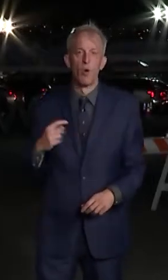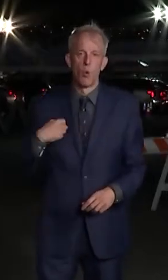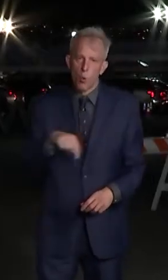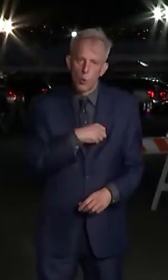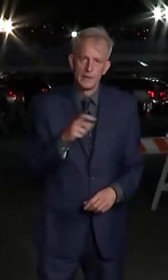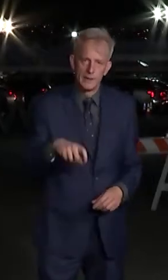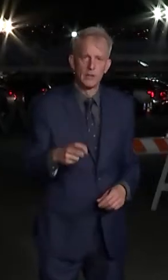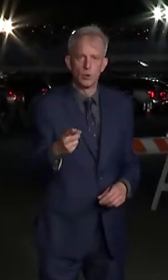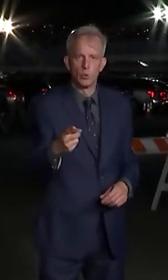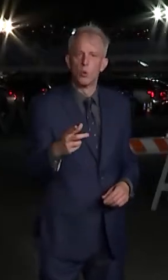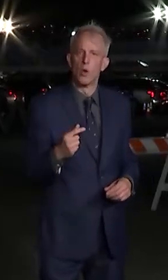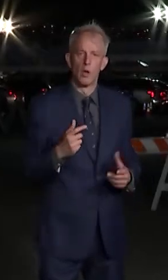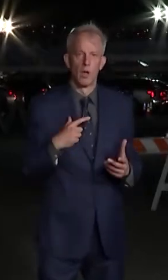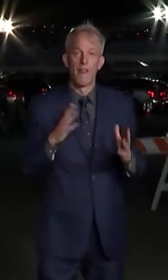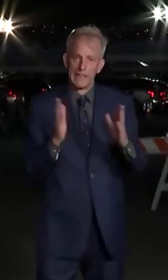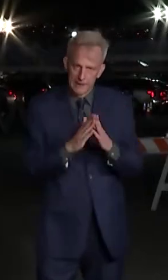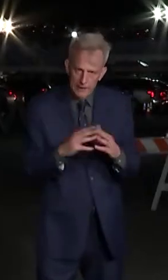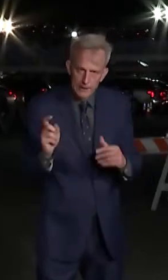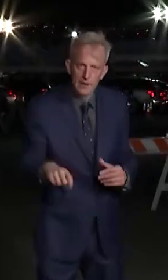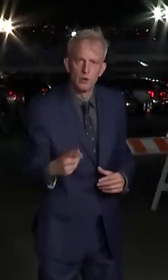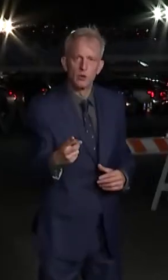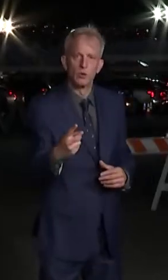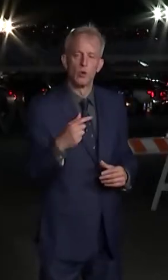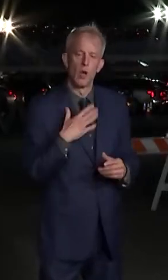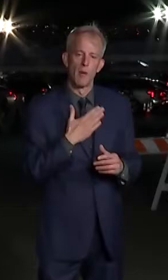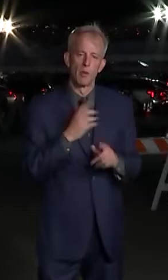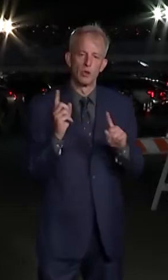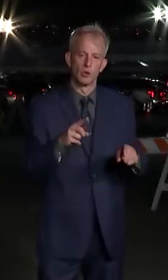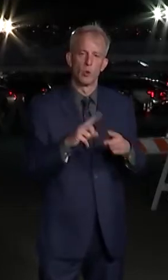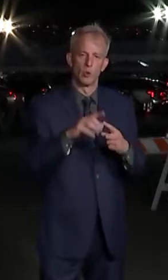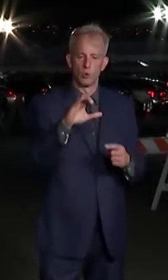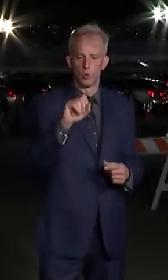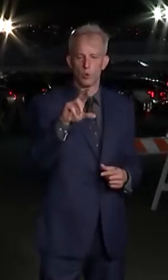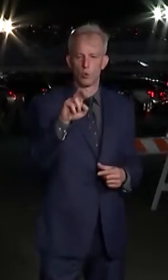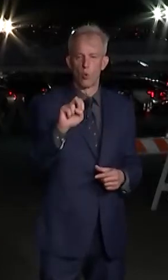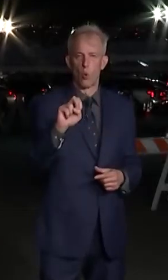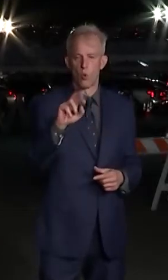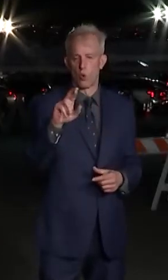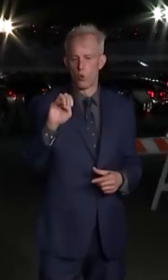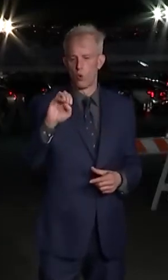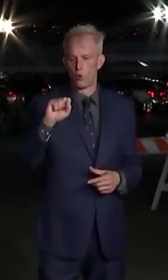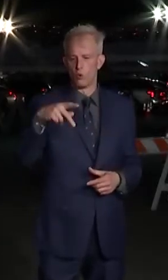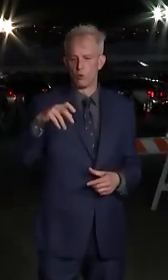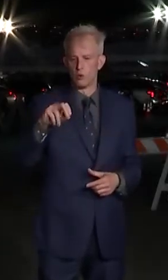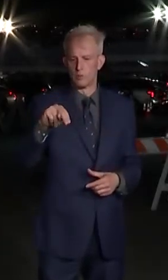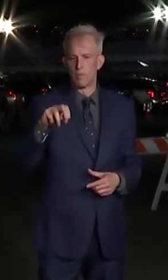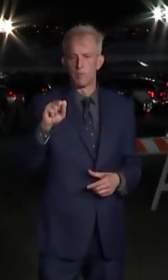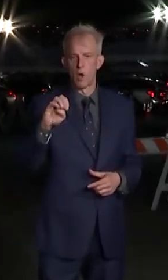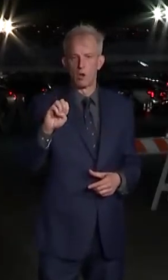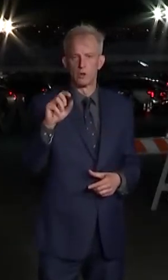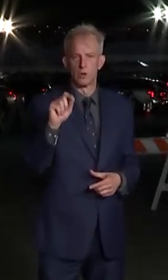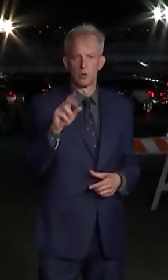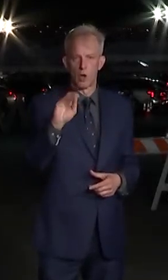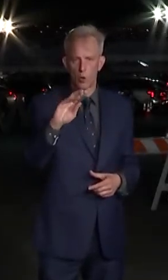needs you. So for more information, please go to coreresponse.org. Thank you.